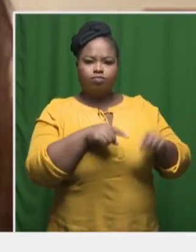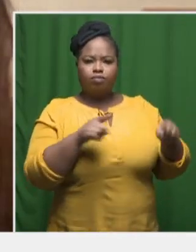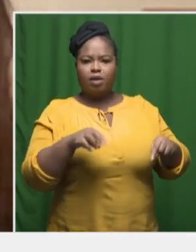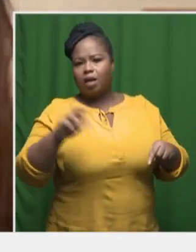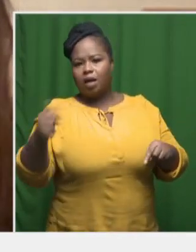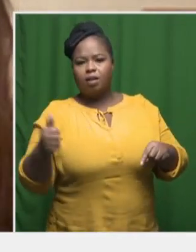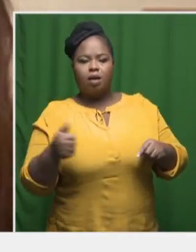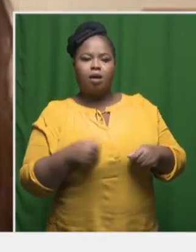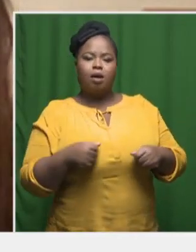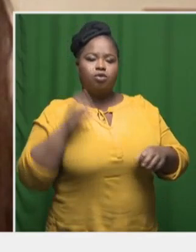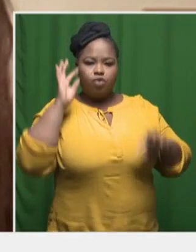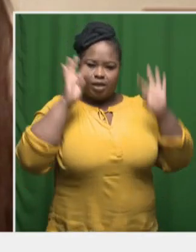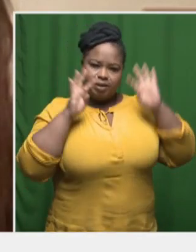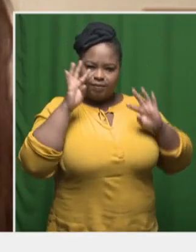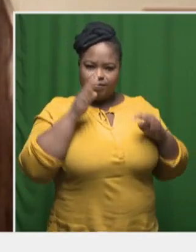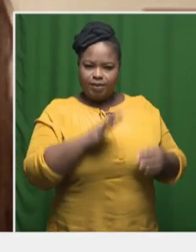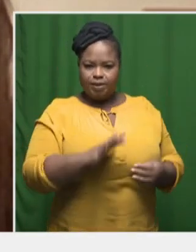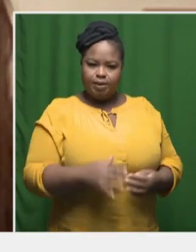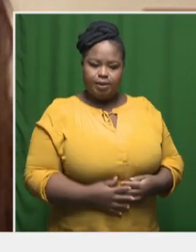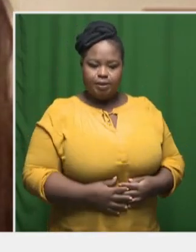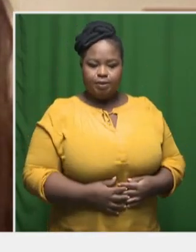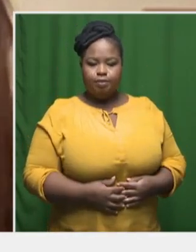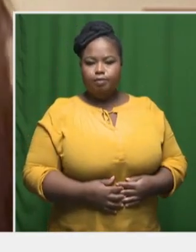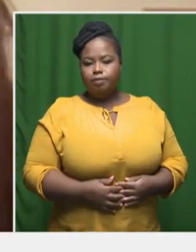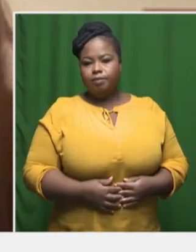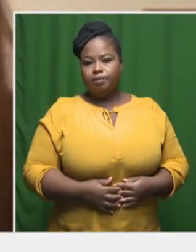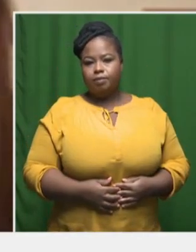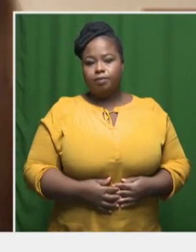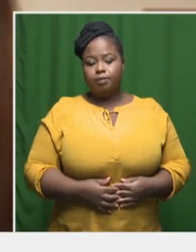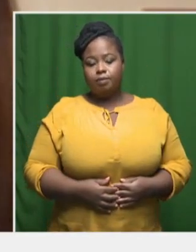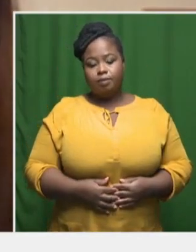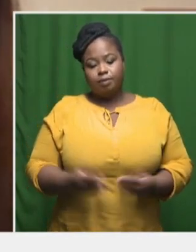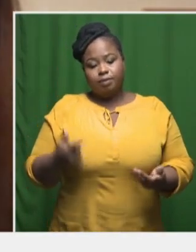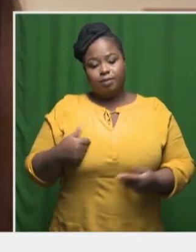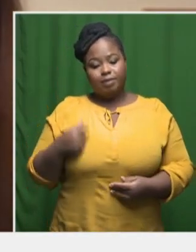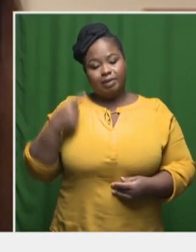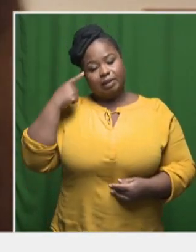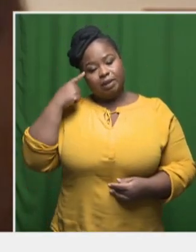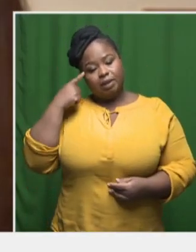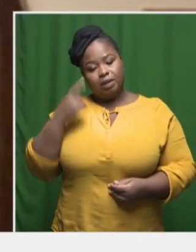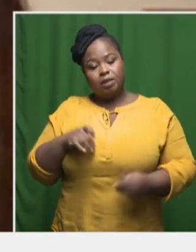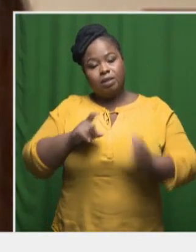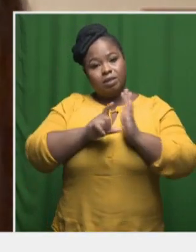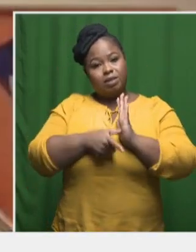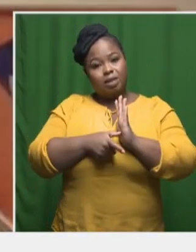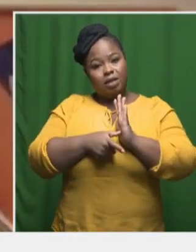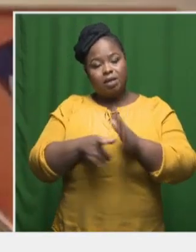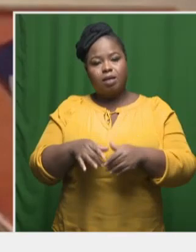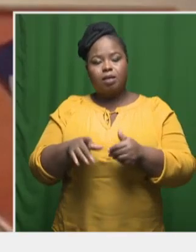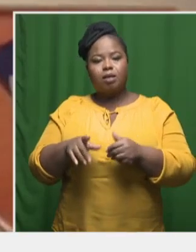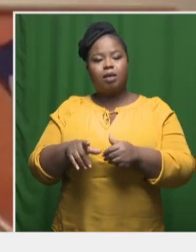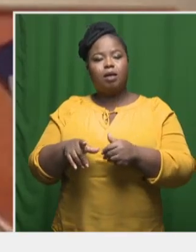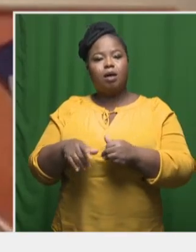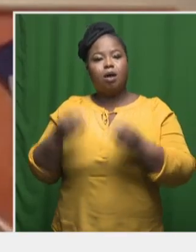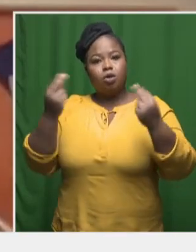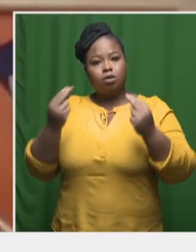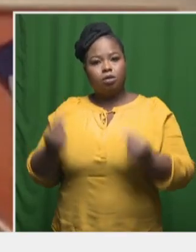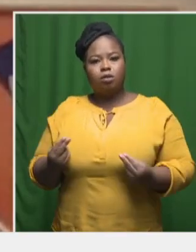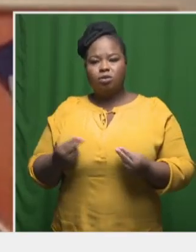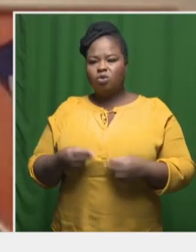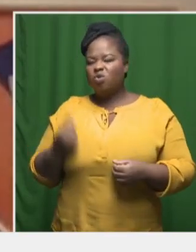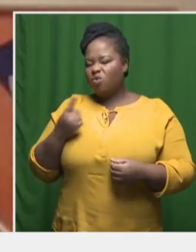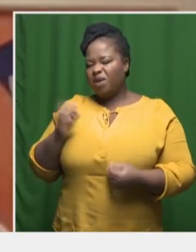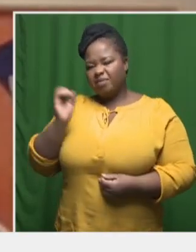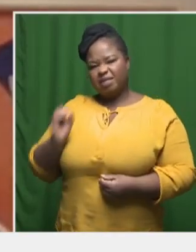retailers and all other creatives in the industry? Well, I think for so long, design and art has served only 1% of